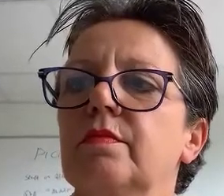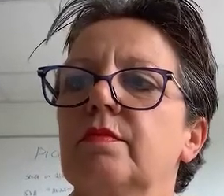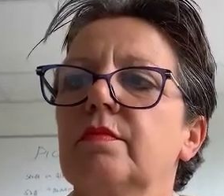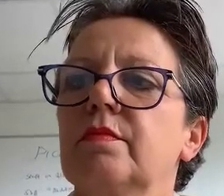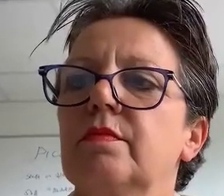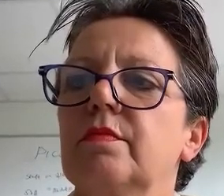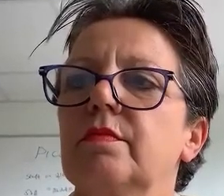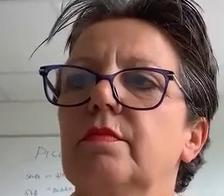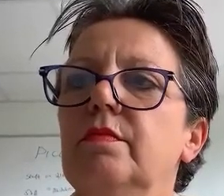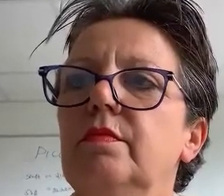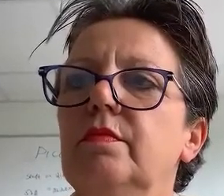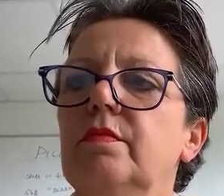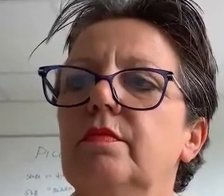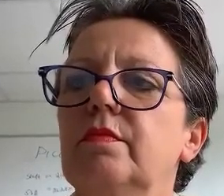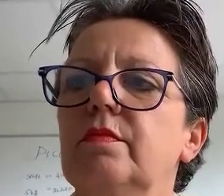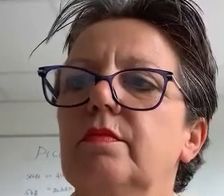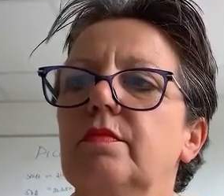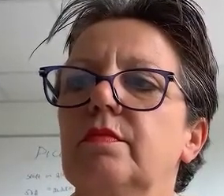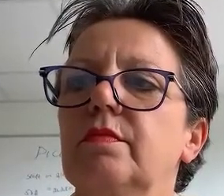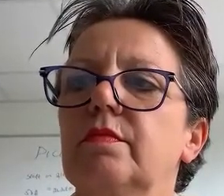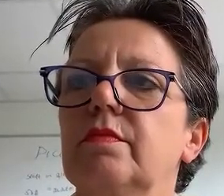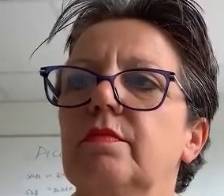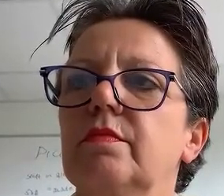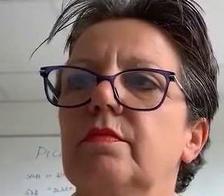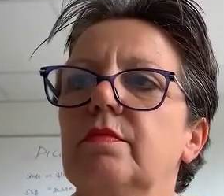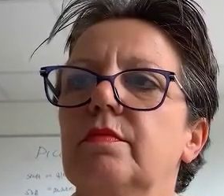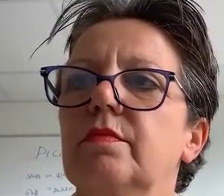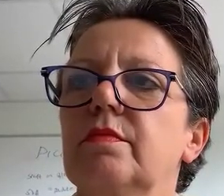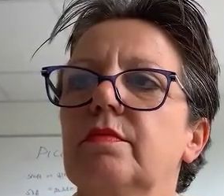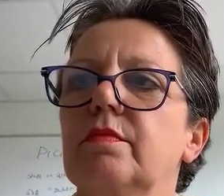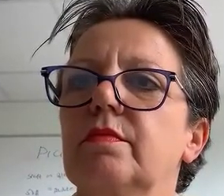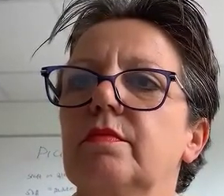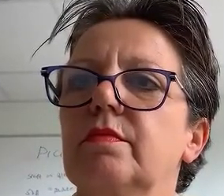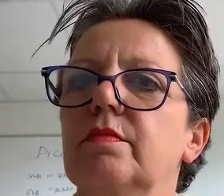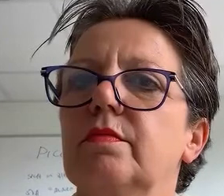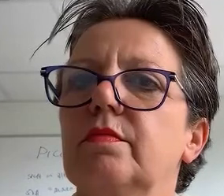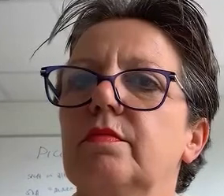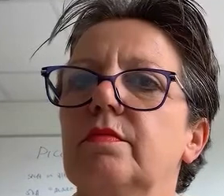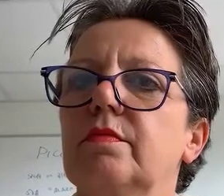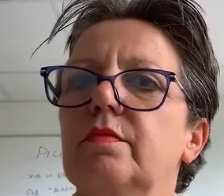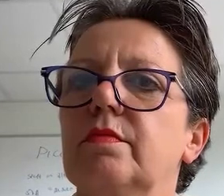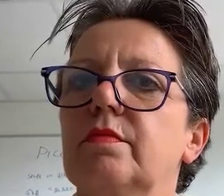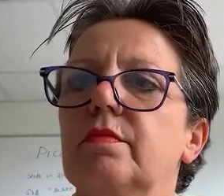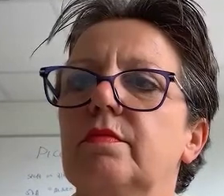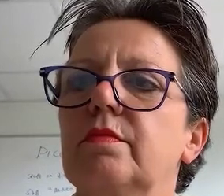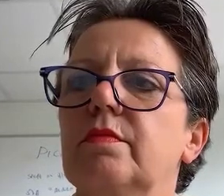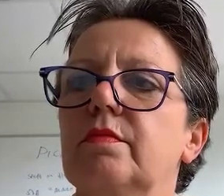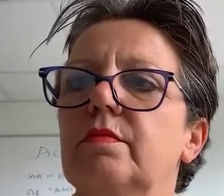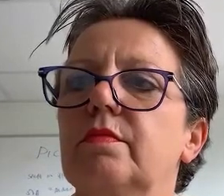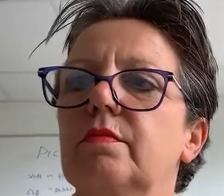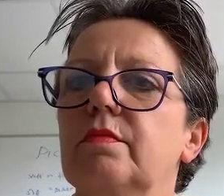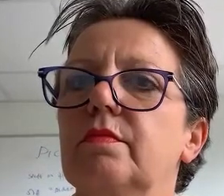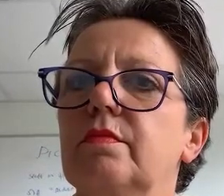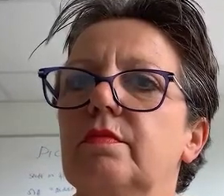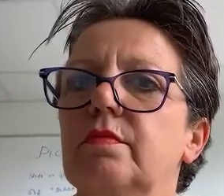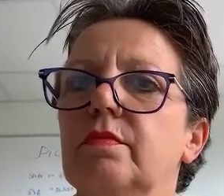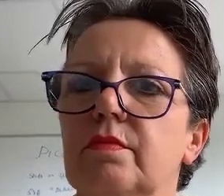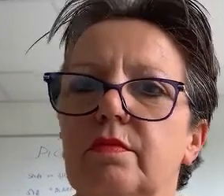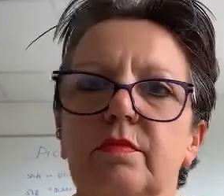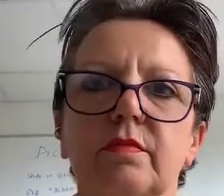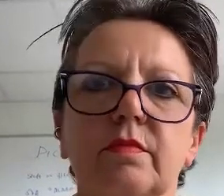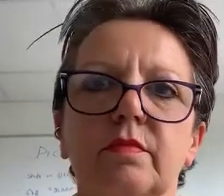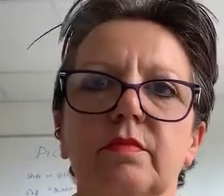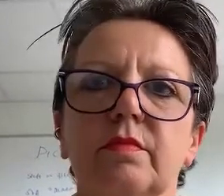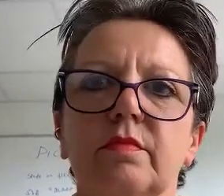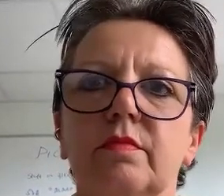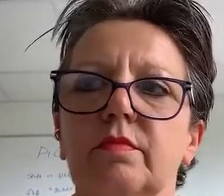again, and that just might make the difference. But there's lots of issues around connections. So if you can be